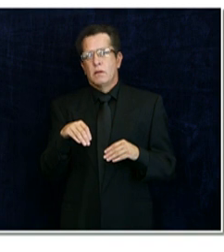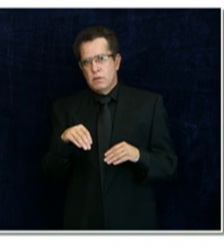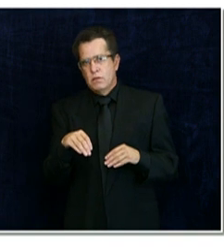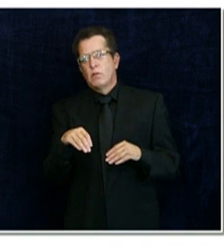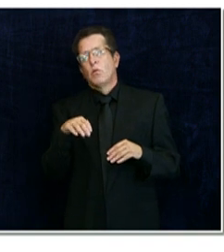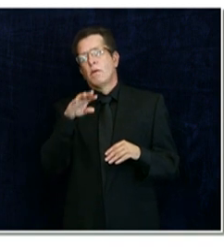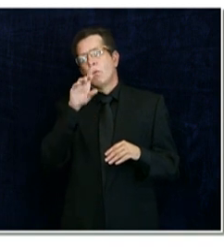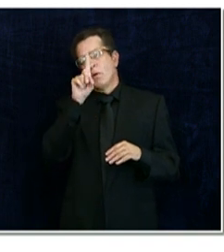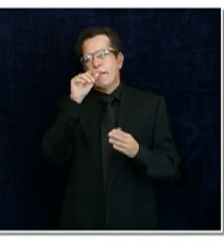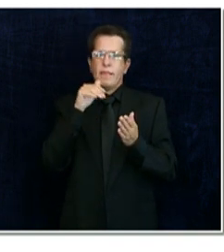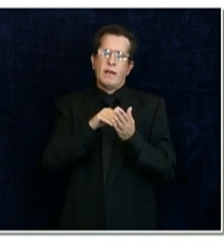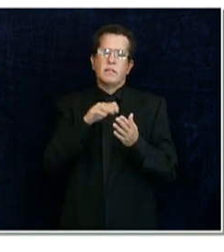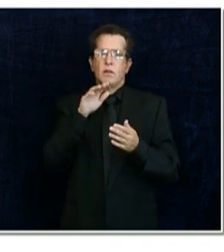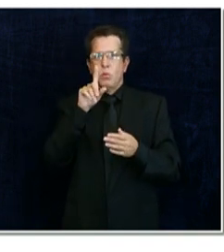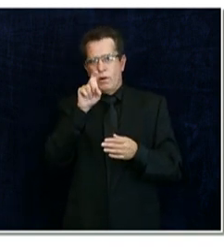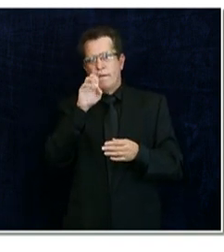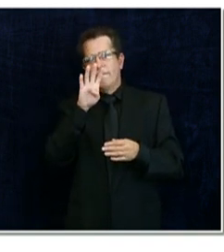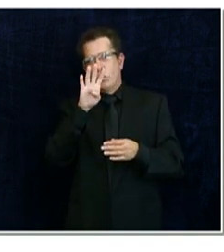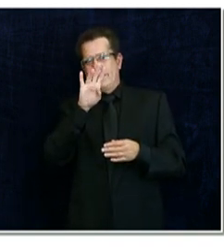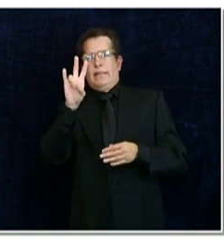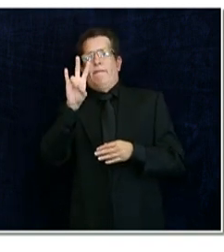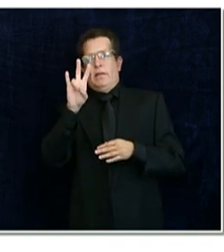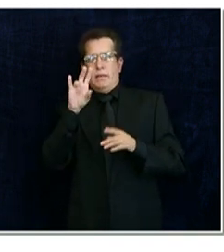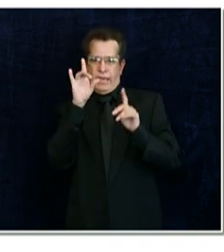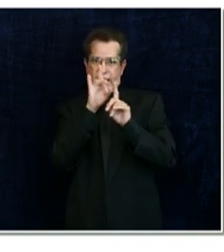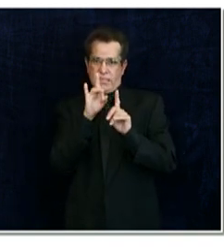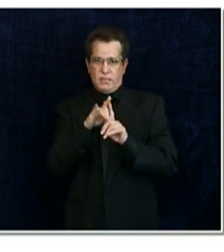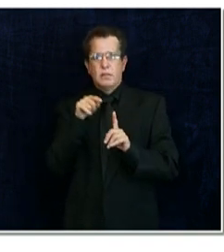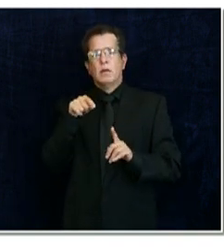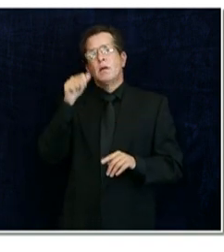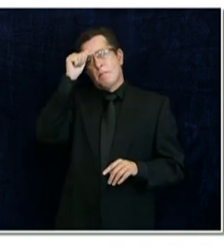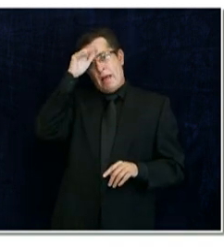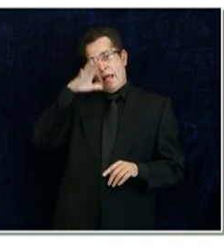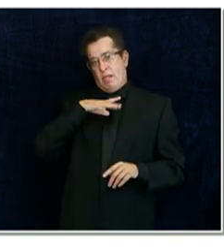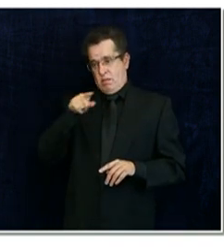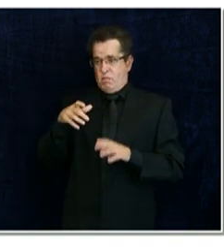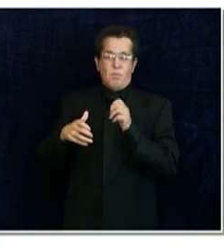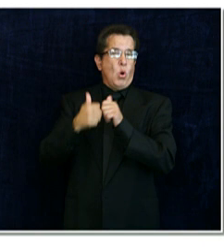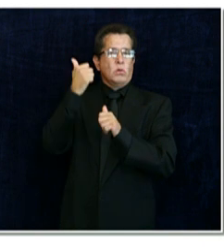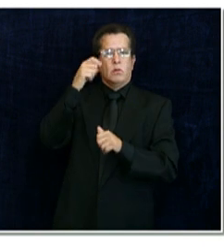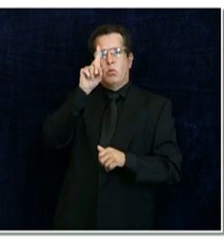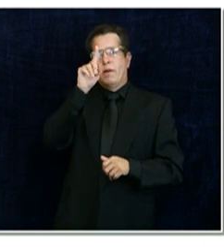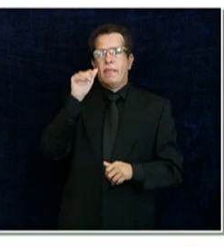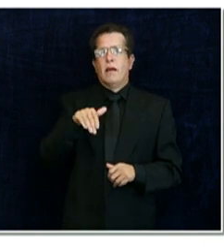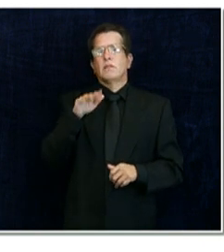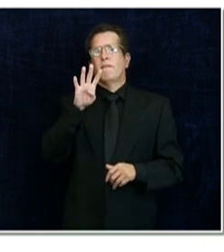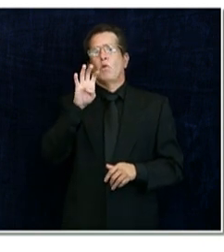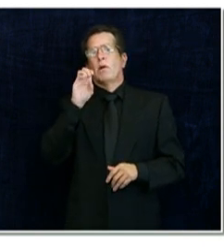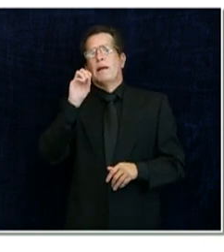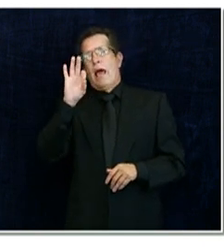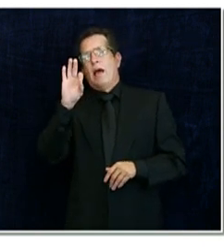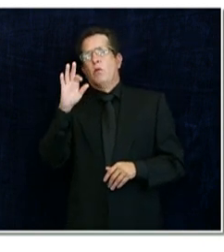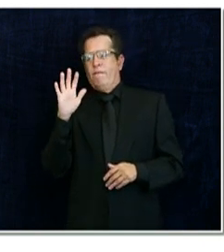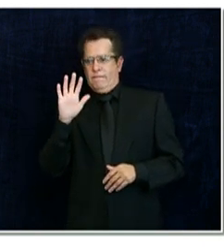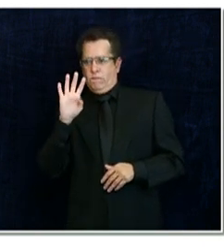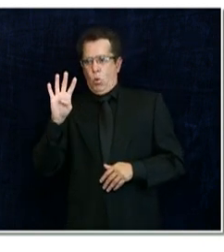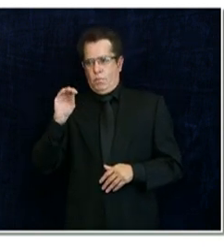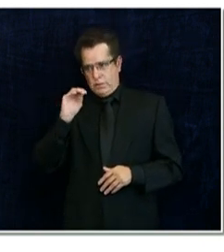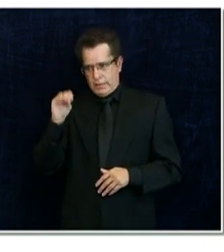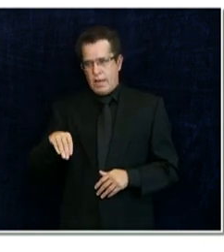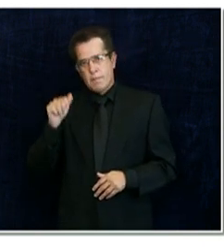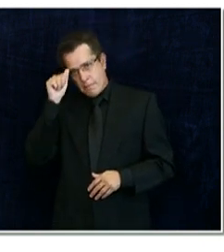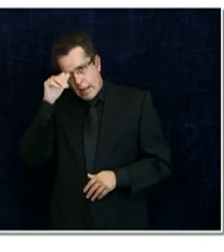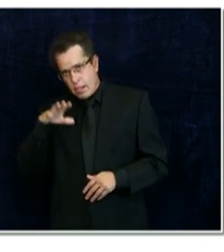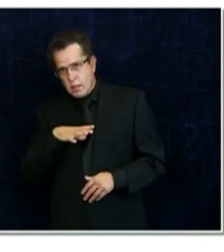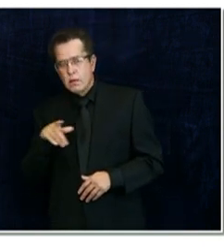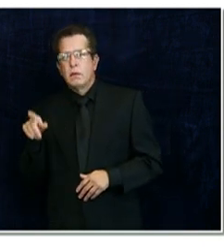or 1,847 cases. Males represent the majority at 1,409 or 54%,